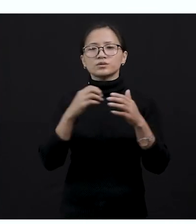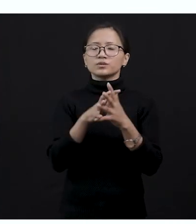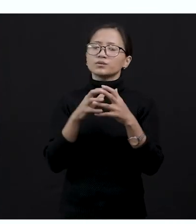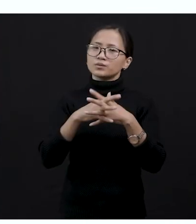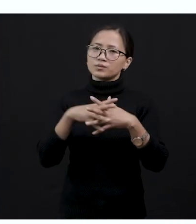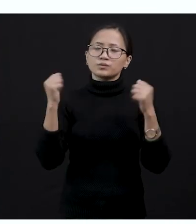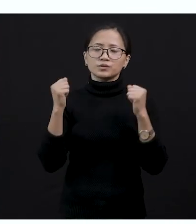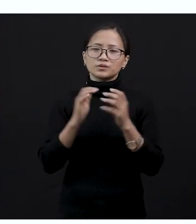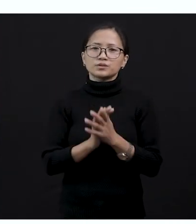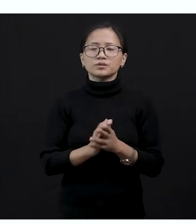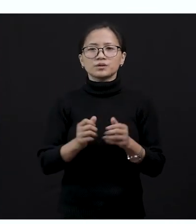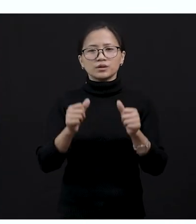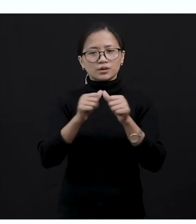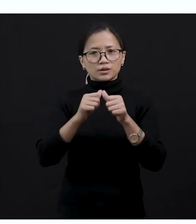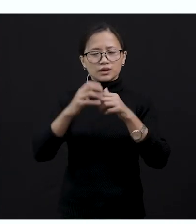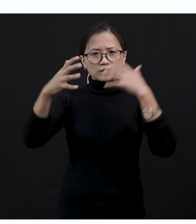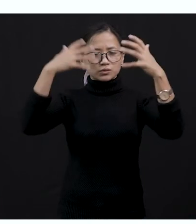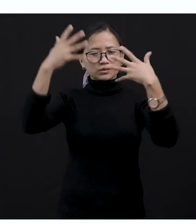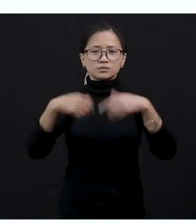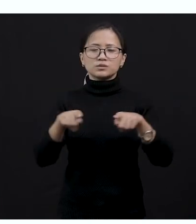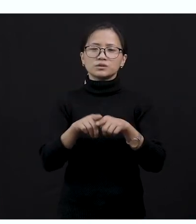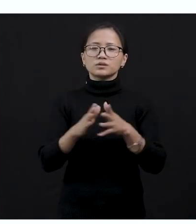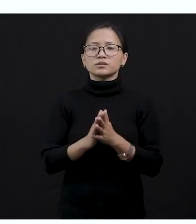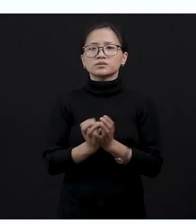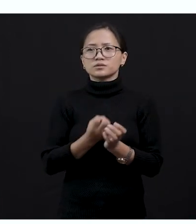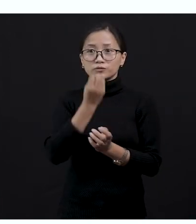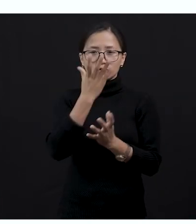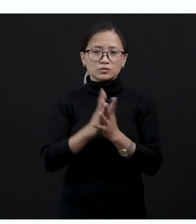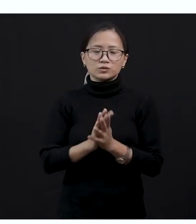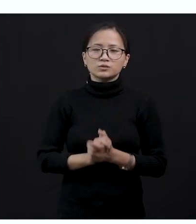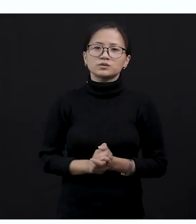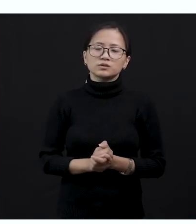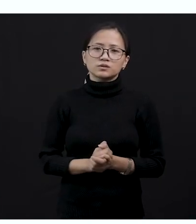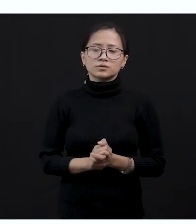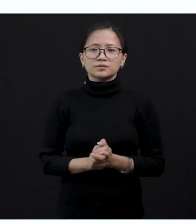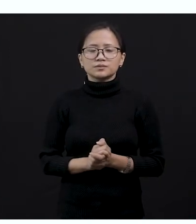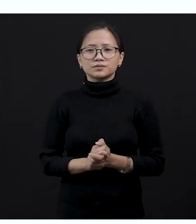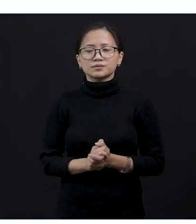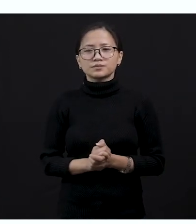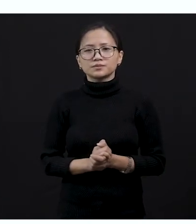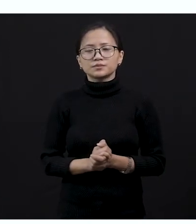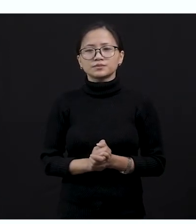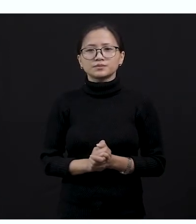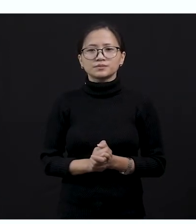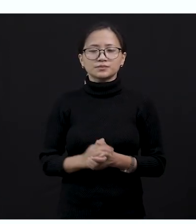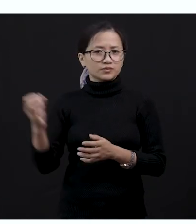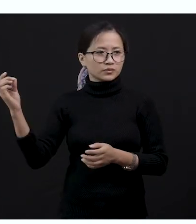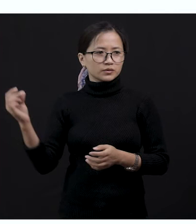winter, autumn, and spring, okay? So the speed of the earth is